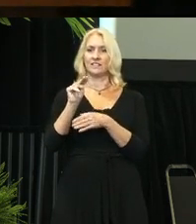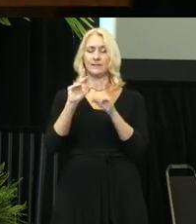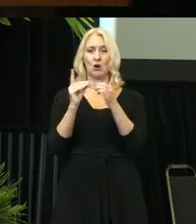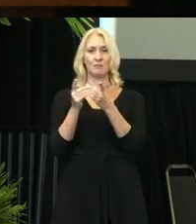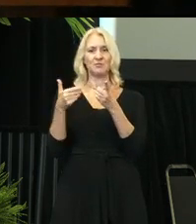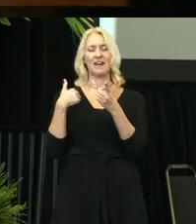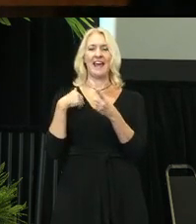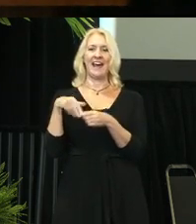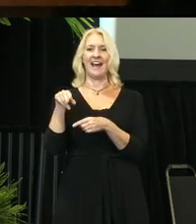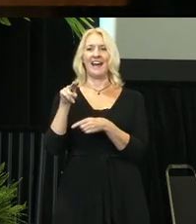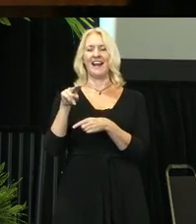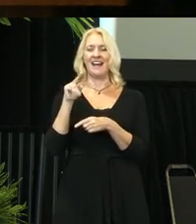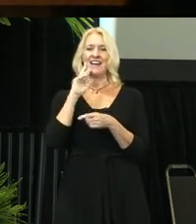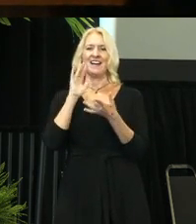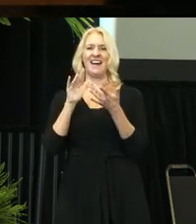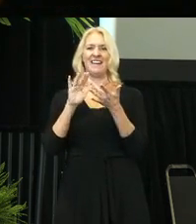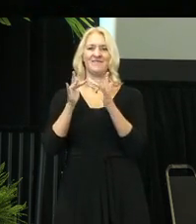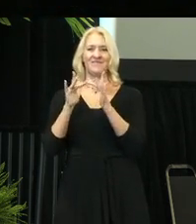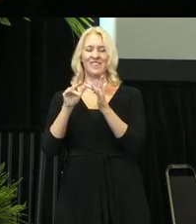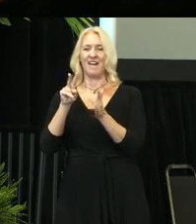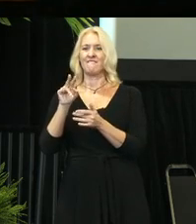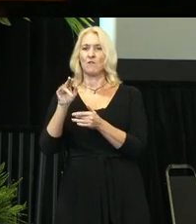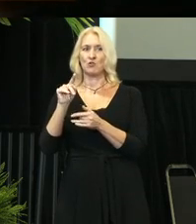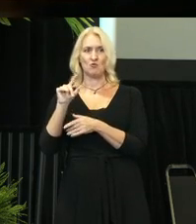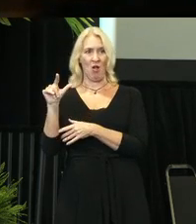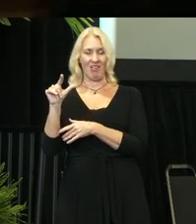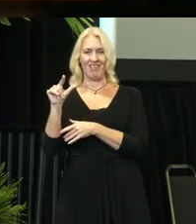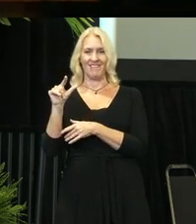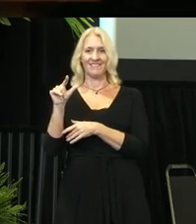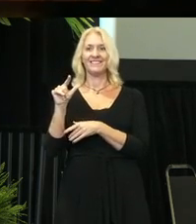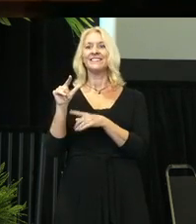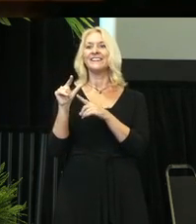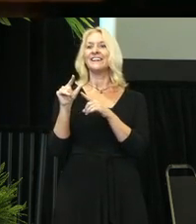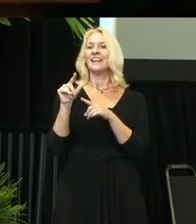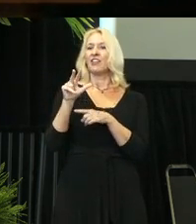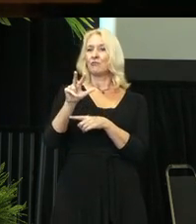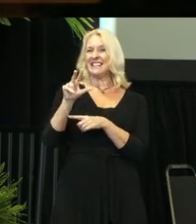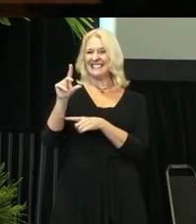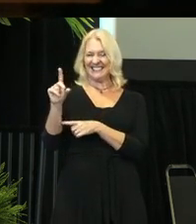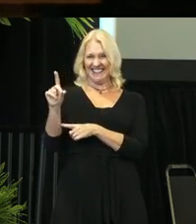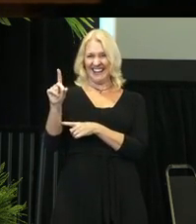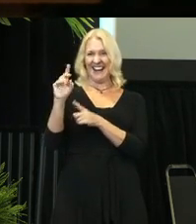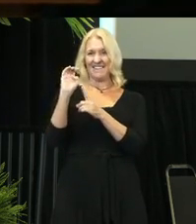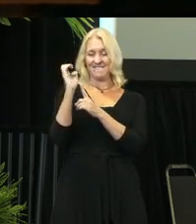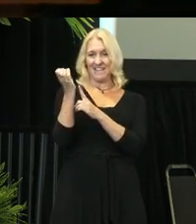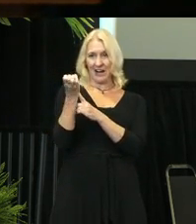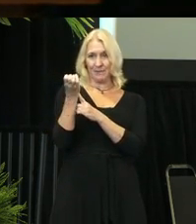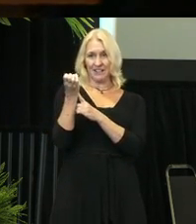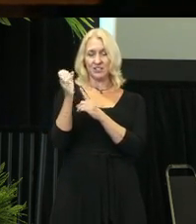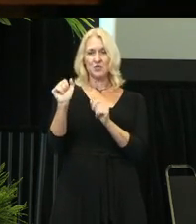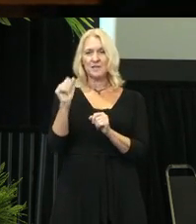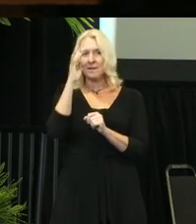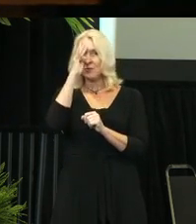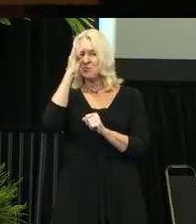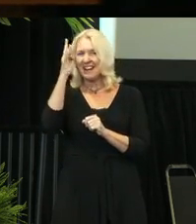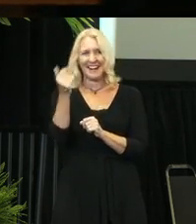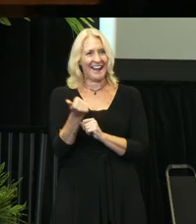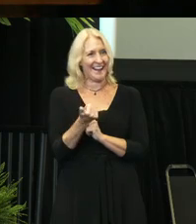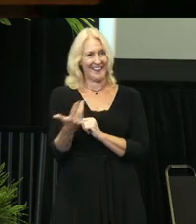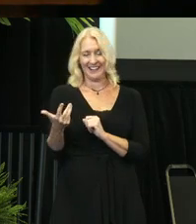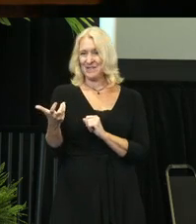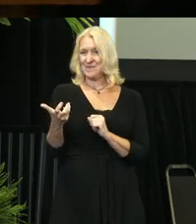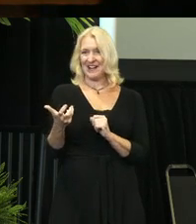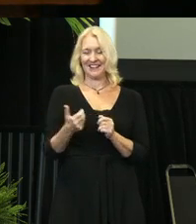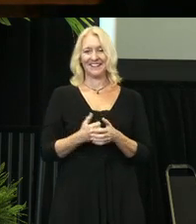virtual simulation platform that provides a 3-dimensional immersive environment for users to create anything they